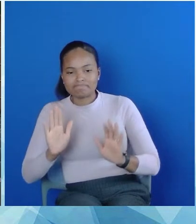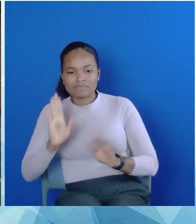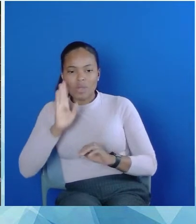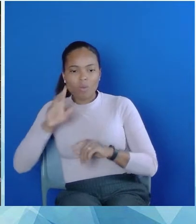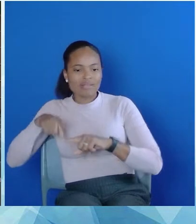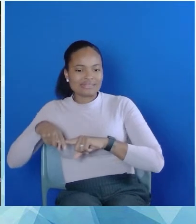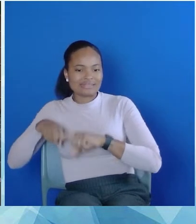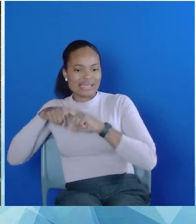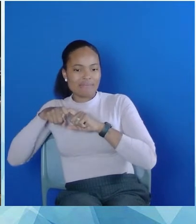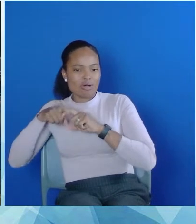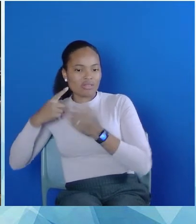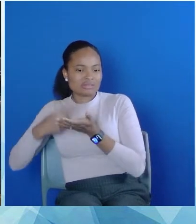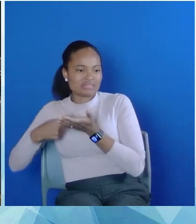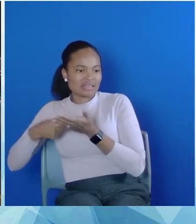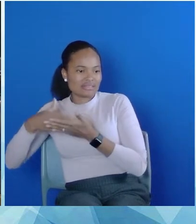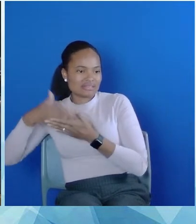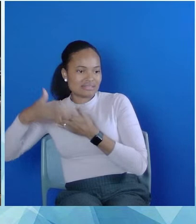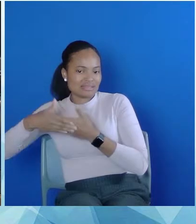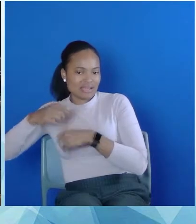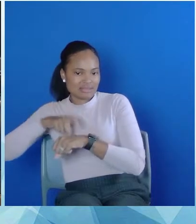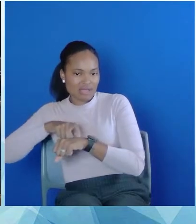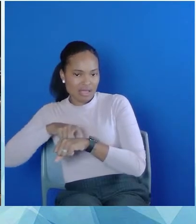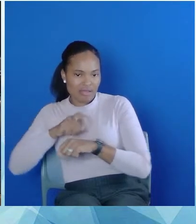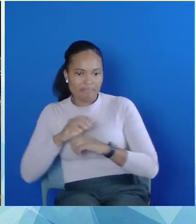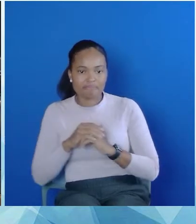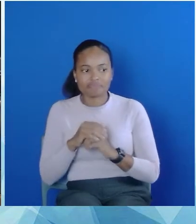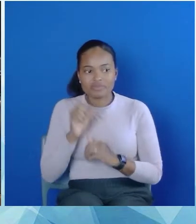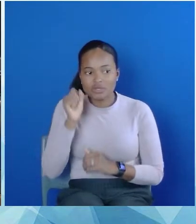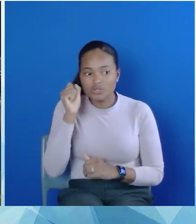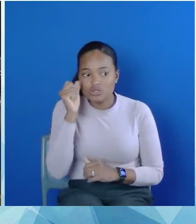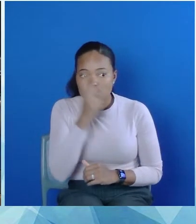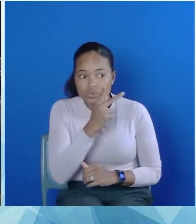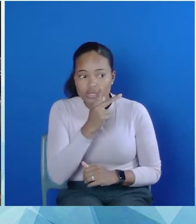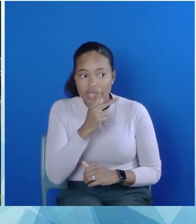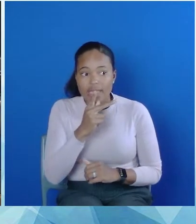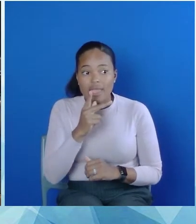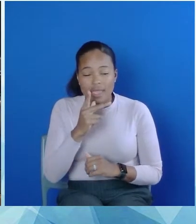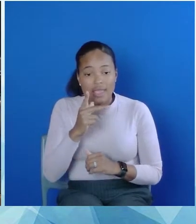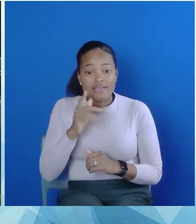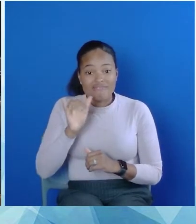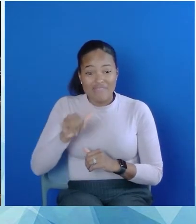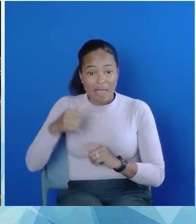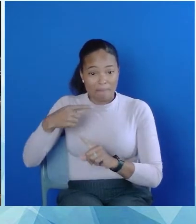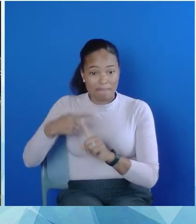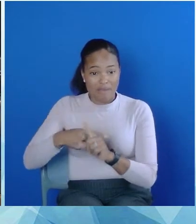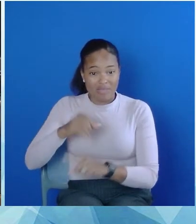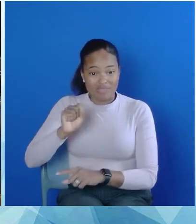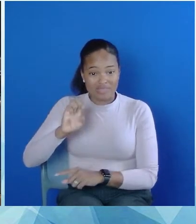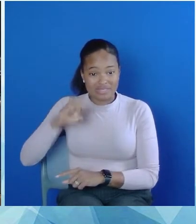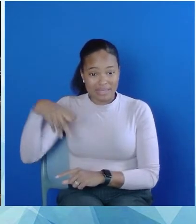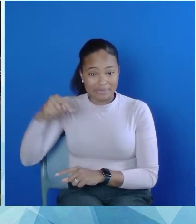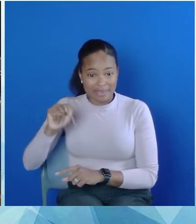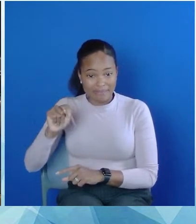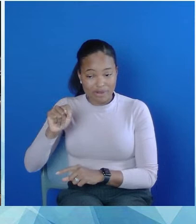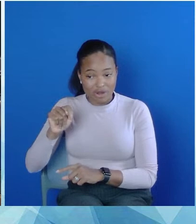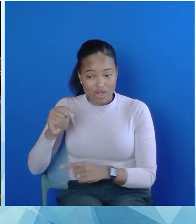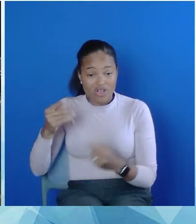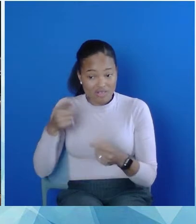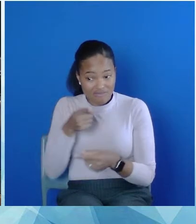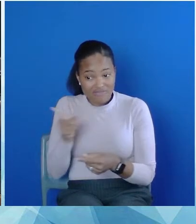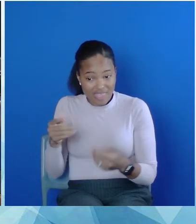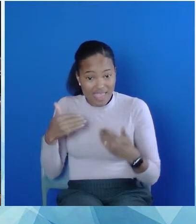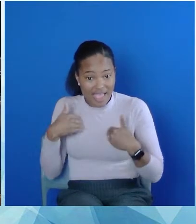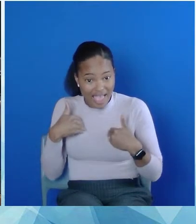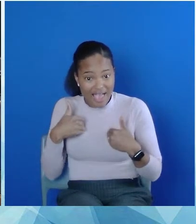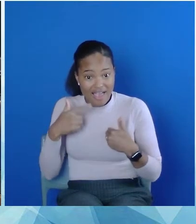Maria, the only thing I would say is even within the month of Deaf Awareness Month, they have a recognized week. There's an